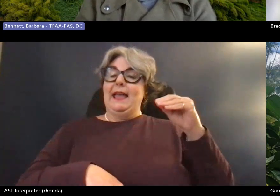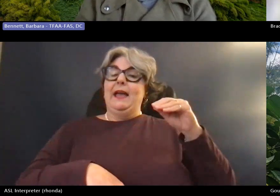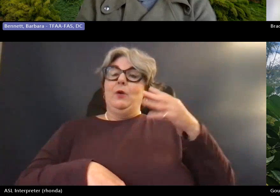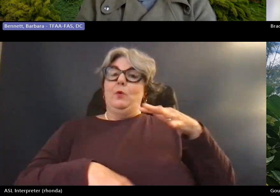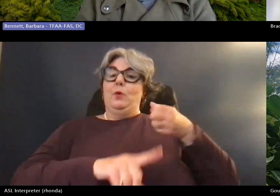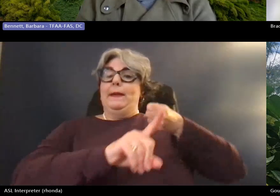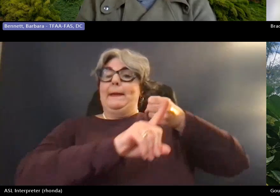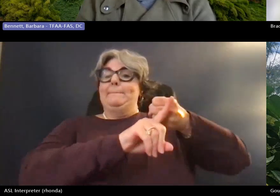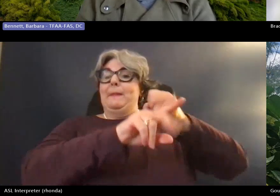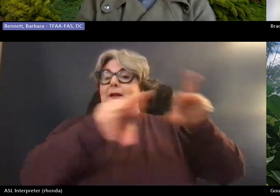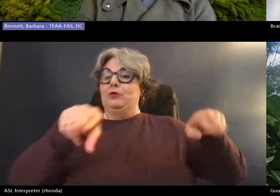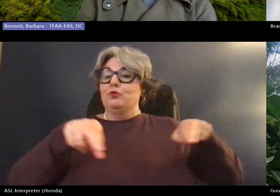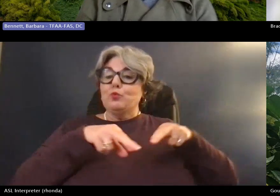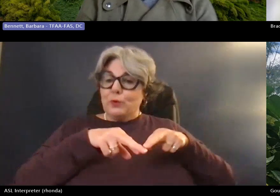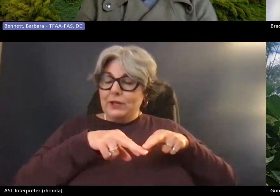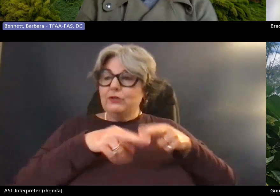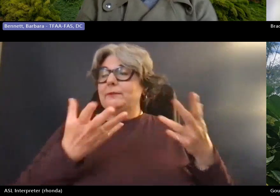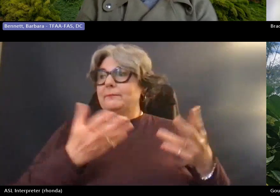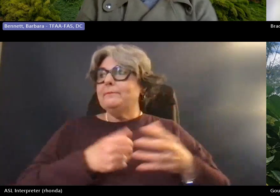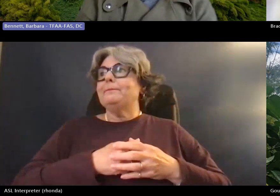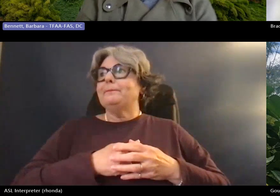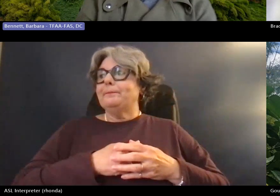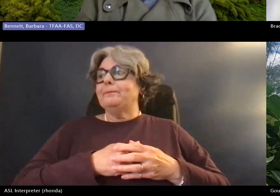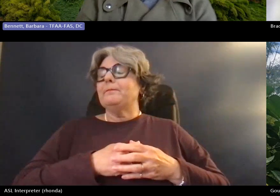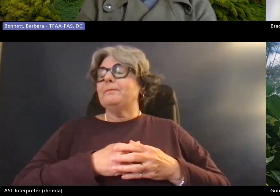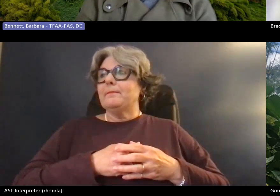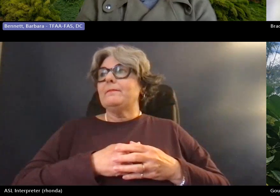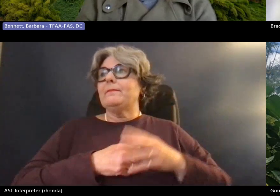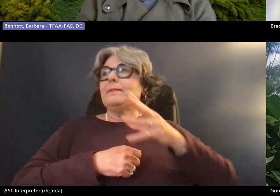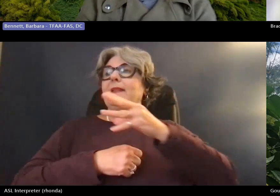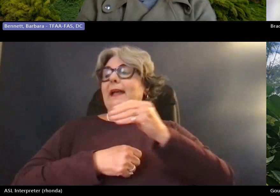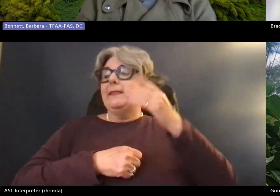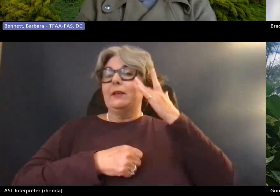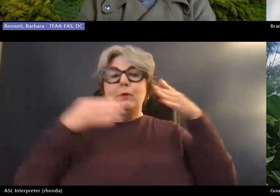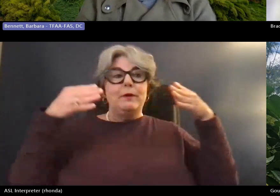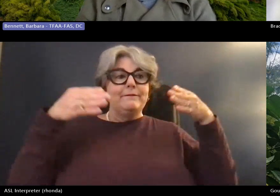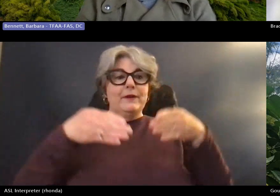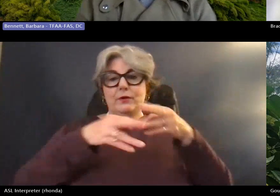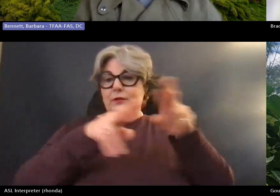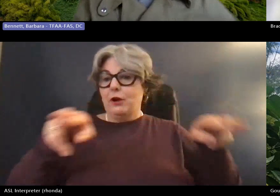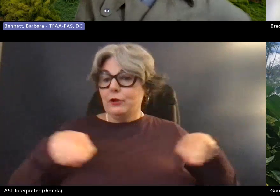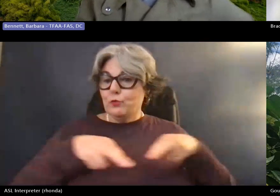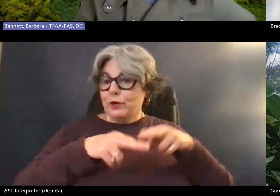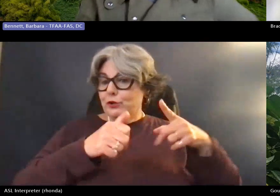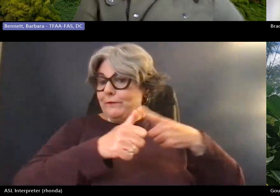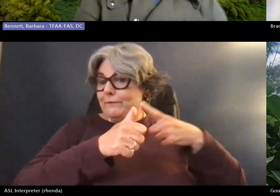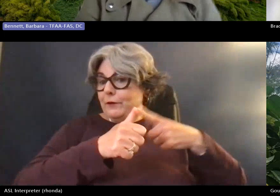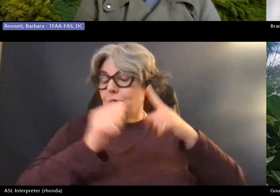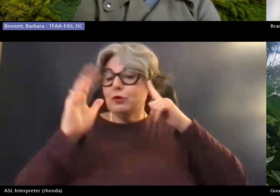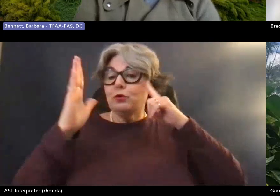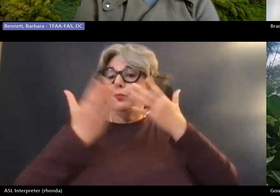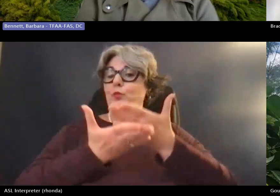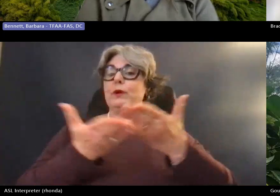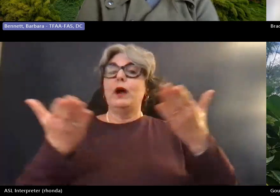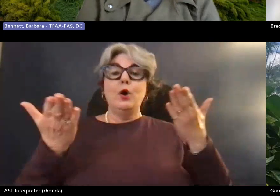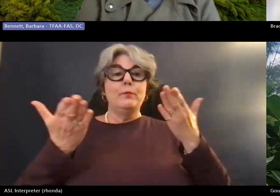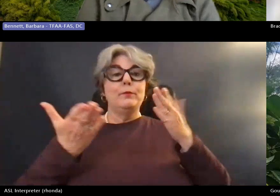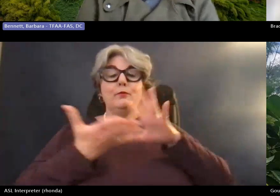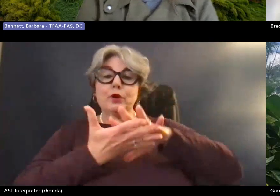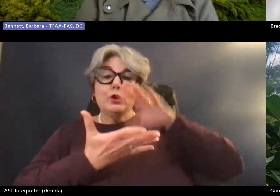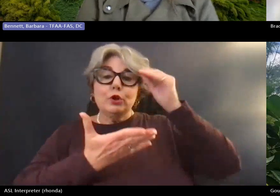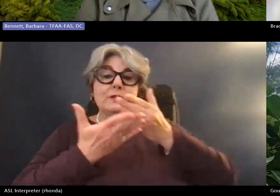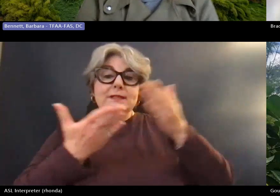on the region. It just goes without saying. And that's why we focused on this region initially. And we hope that you were able to find something